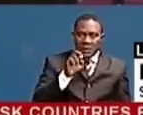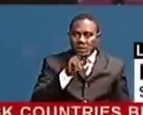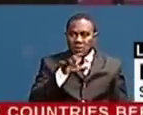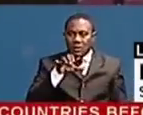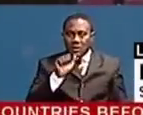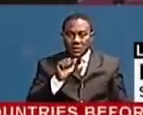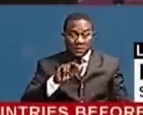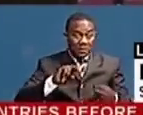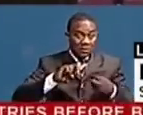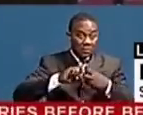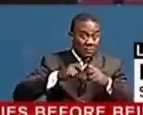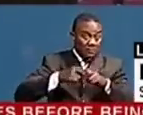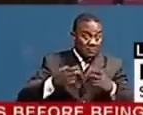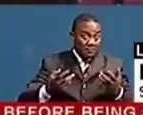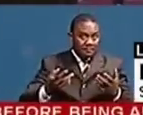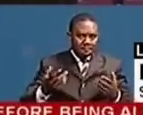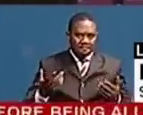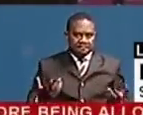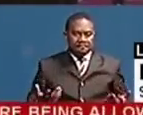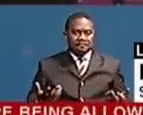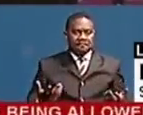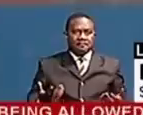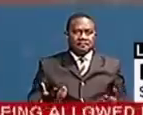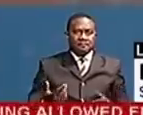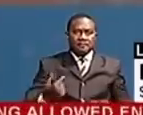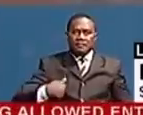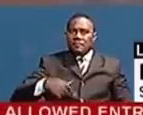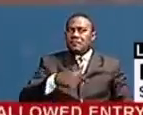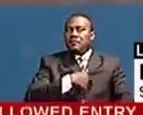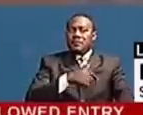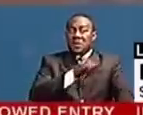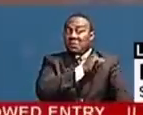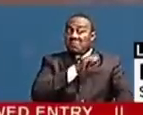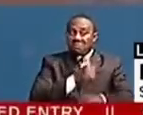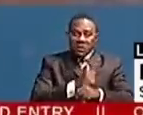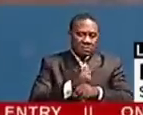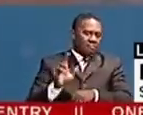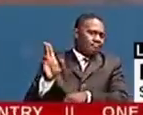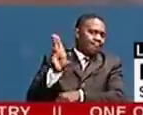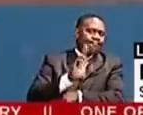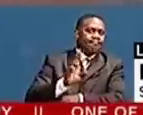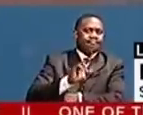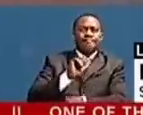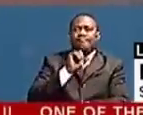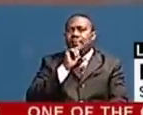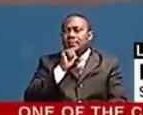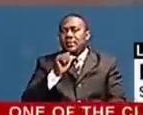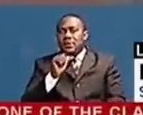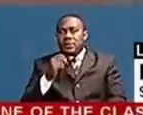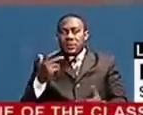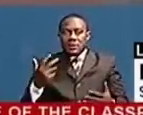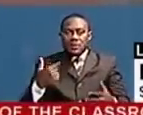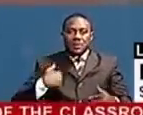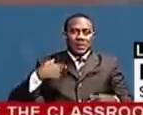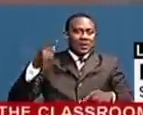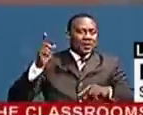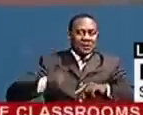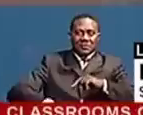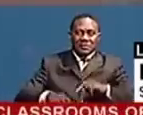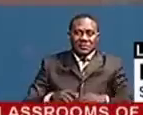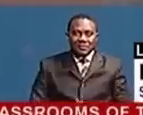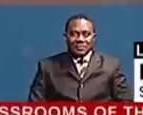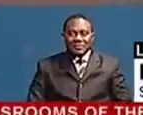much as we are concerned not to exercise our undoubted powers as a court of law with iron fist, we cannot allow